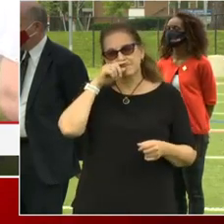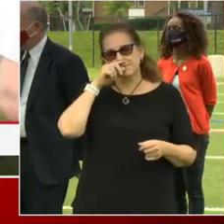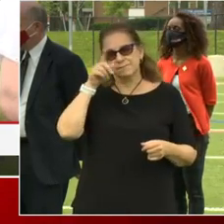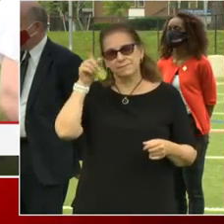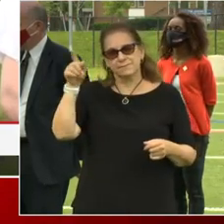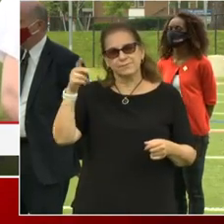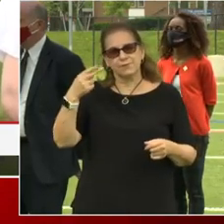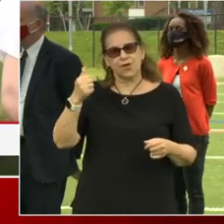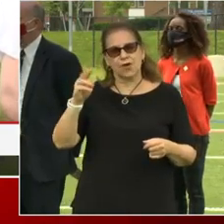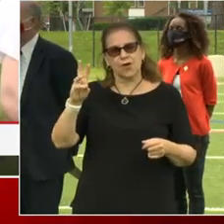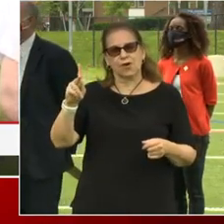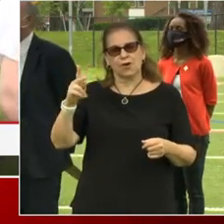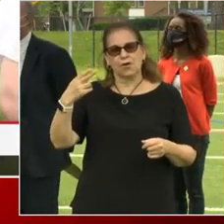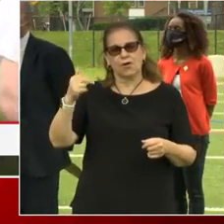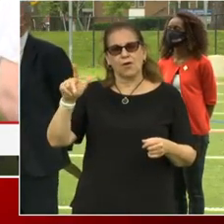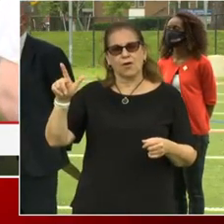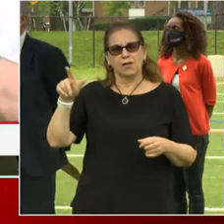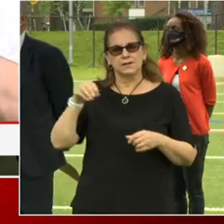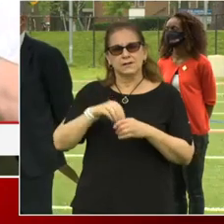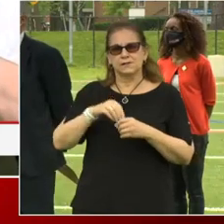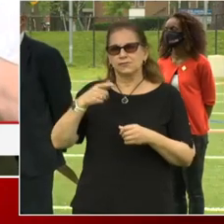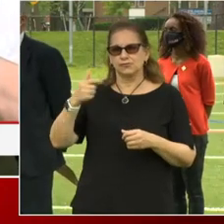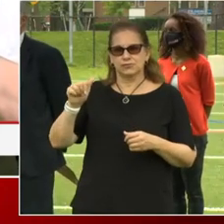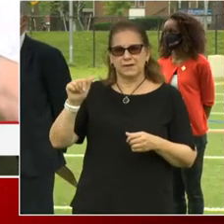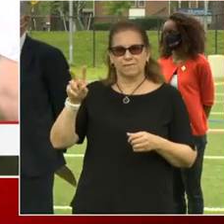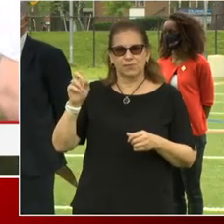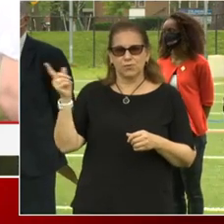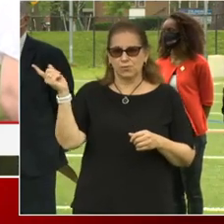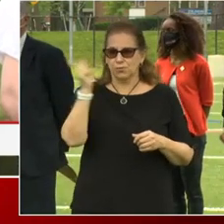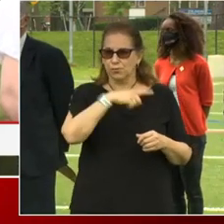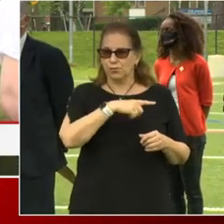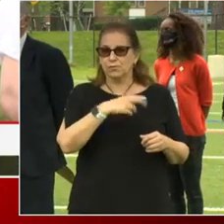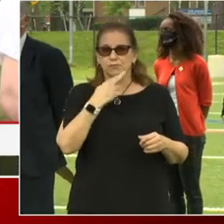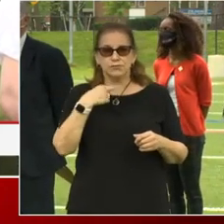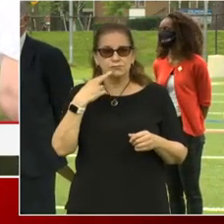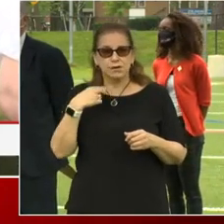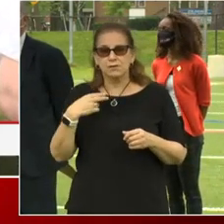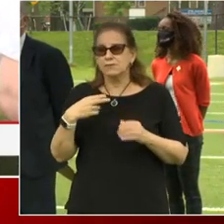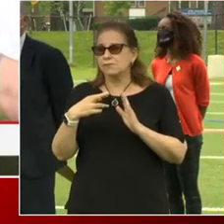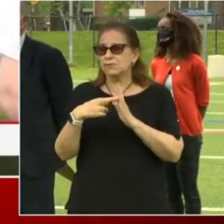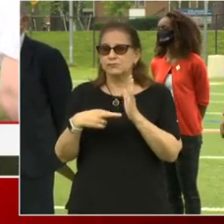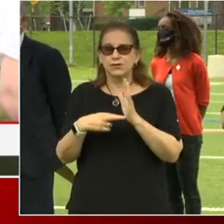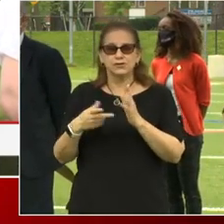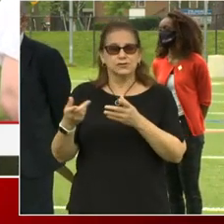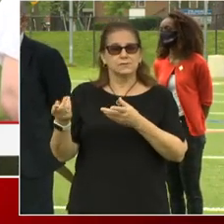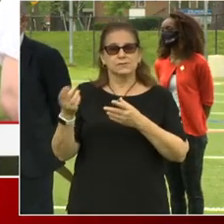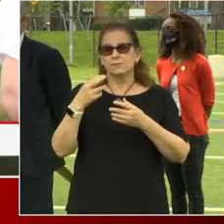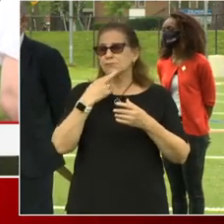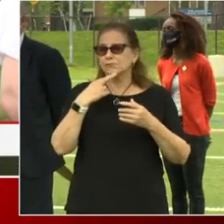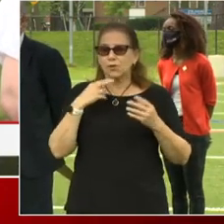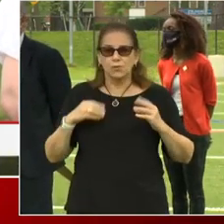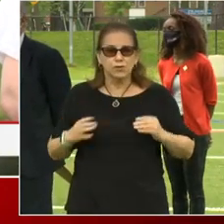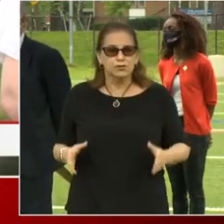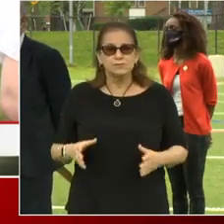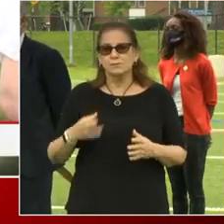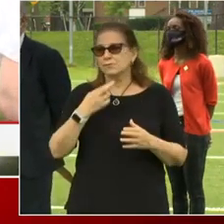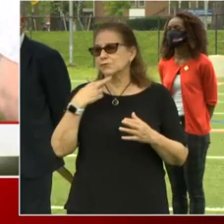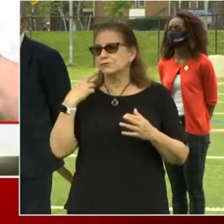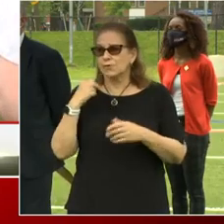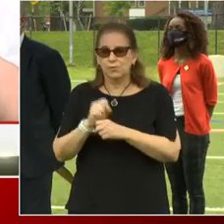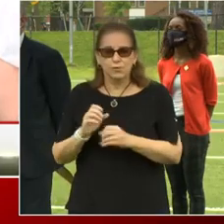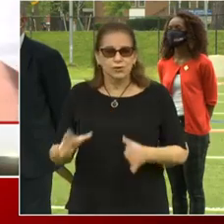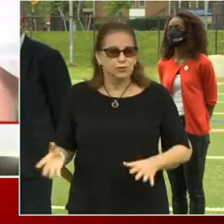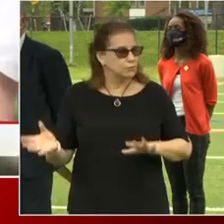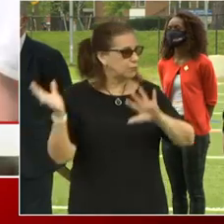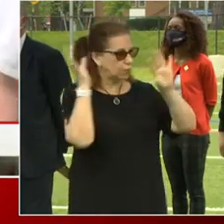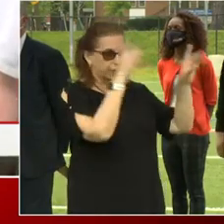is located on Georgia Avenue. You can go without a registration or appointment and start your vaccination process.